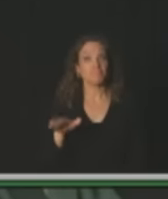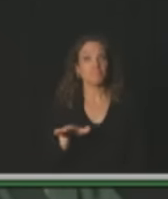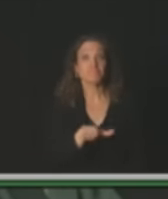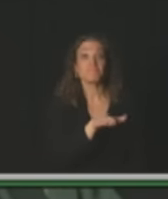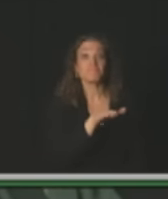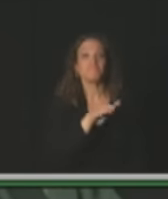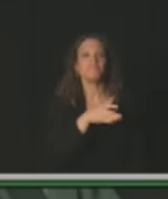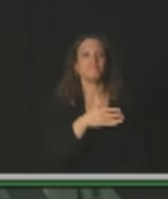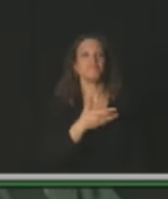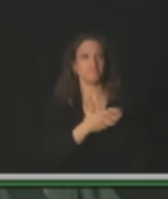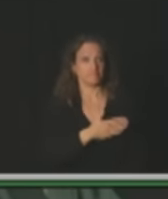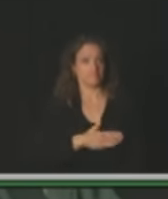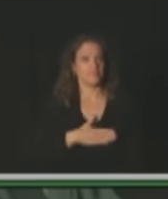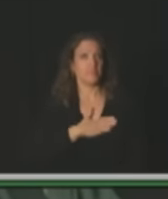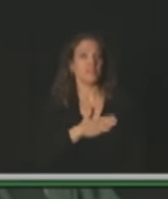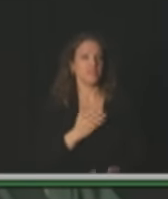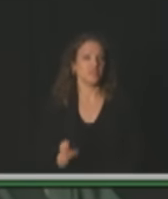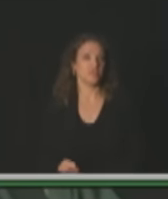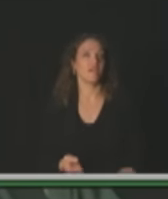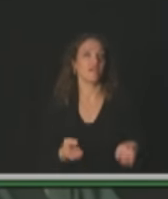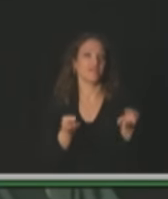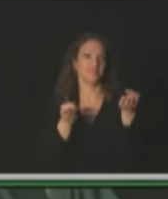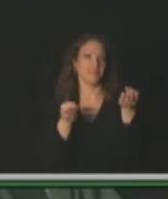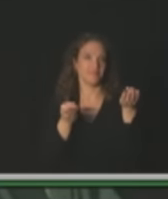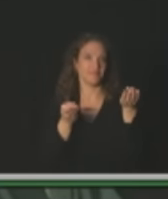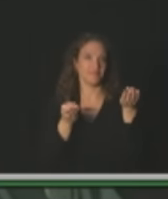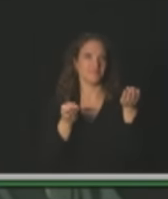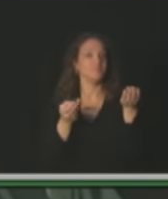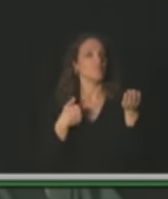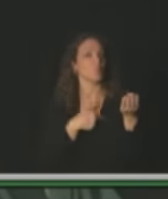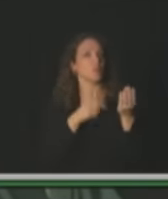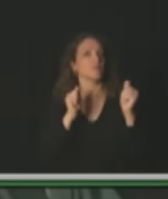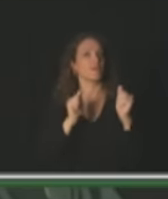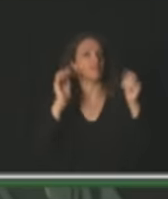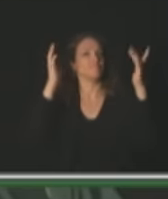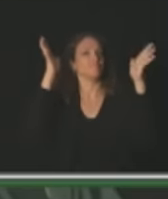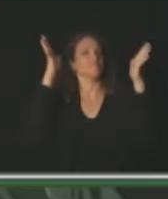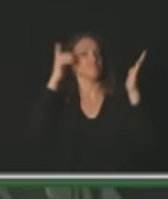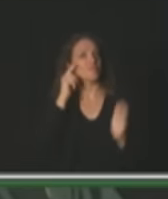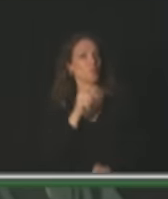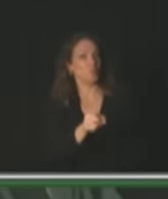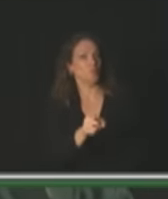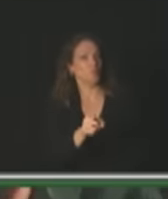will you please rise so that we may salute you?